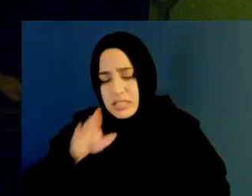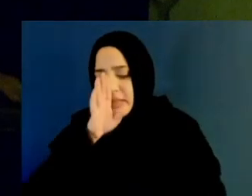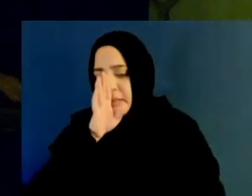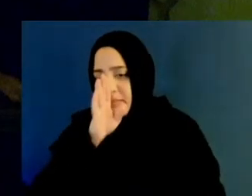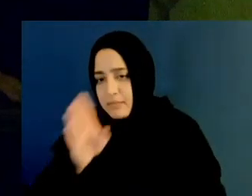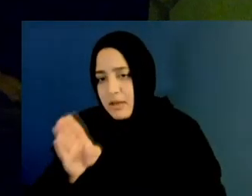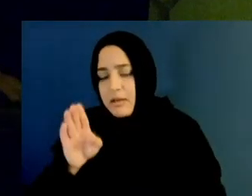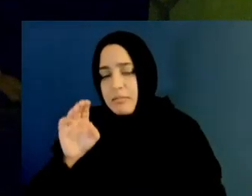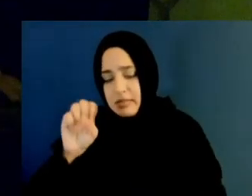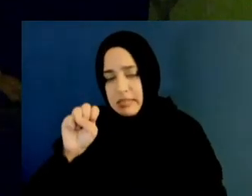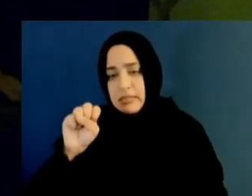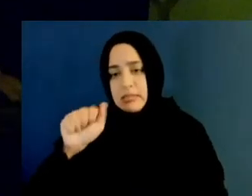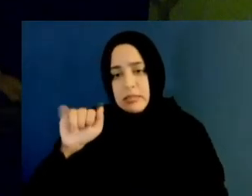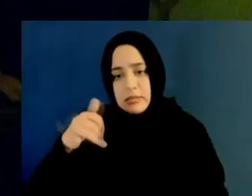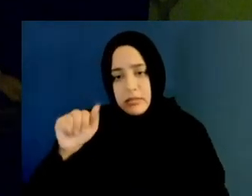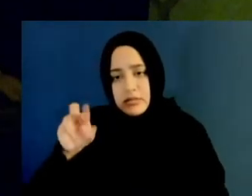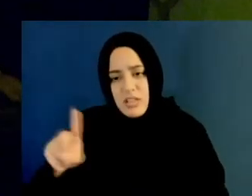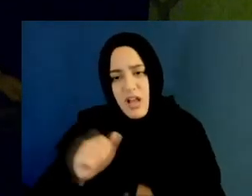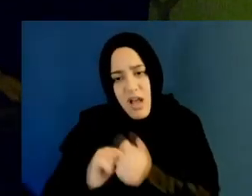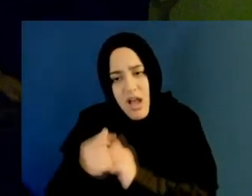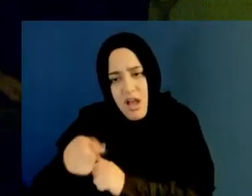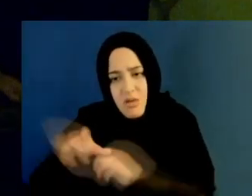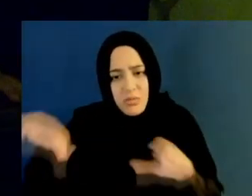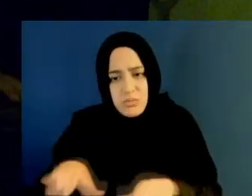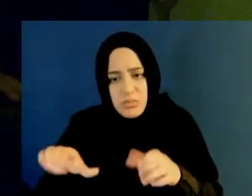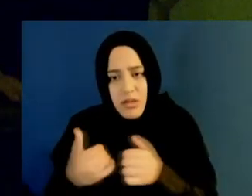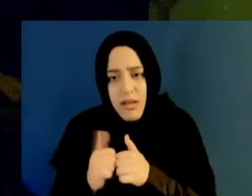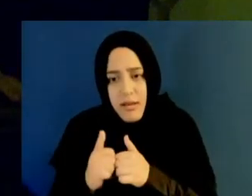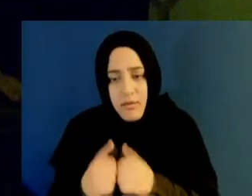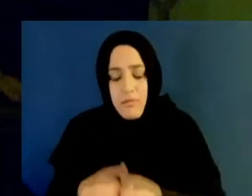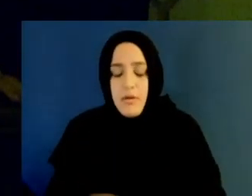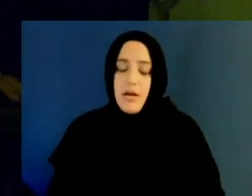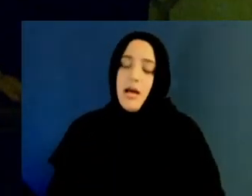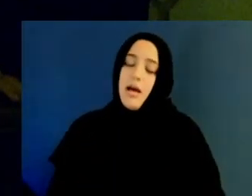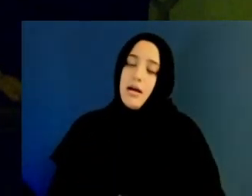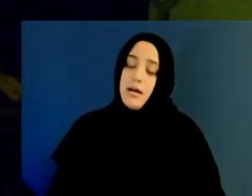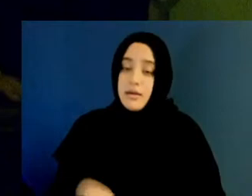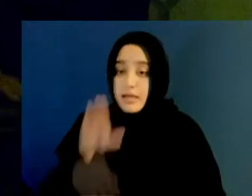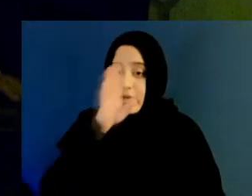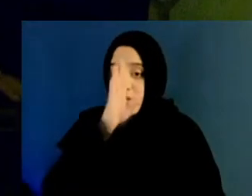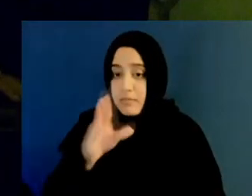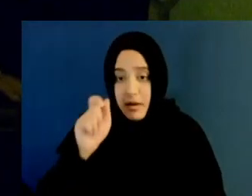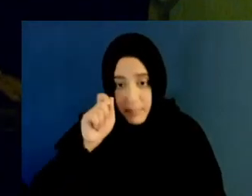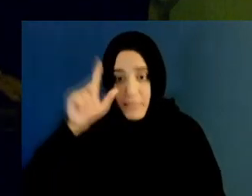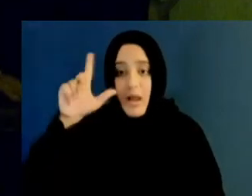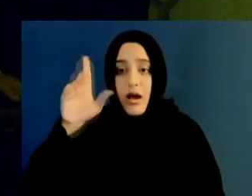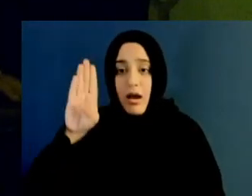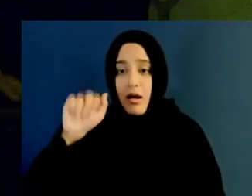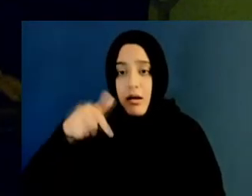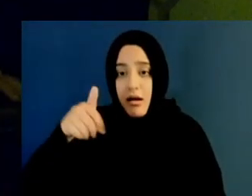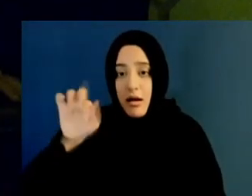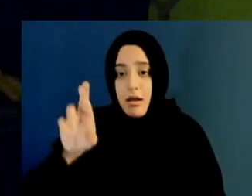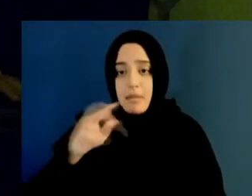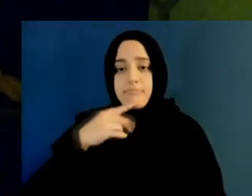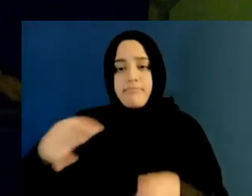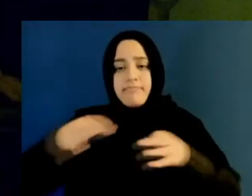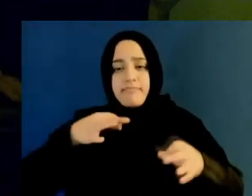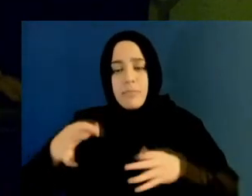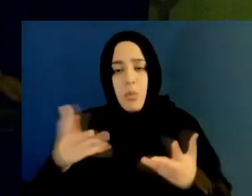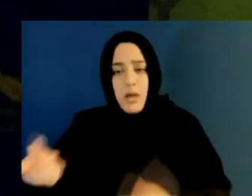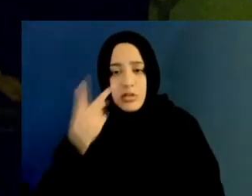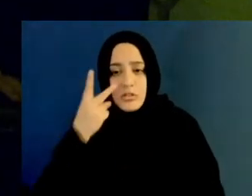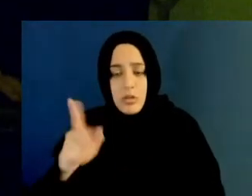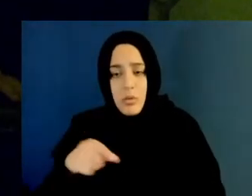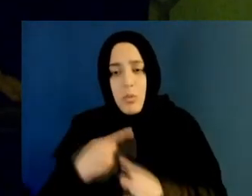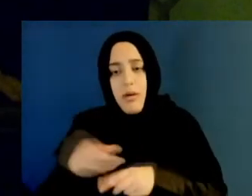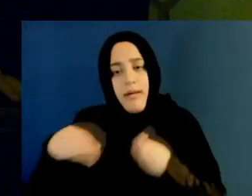Allah, Allah. Darawi mentions over here, Imam al-Bakir describes what he saw when he was giving ghusl to